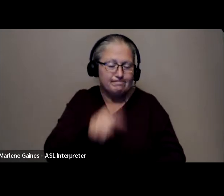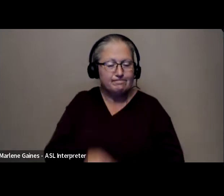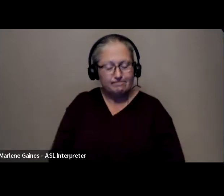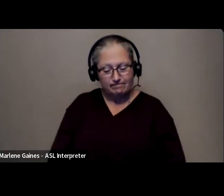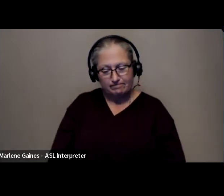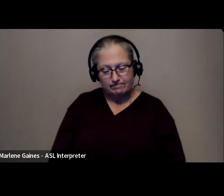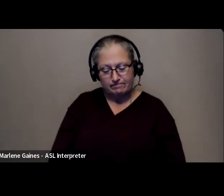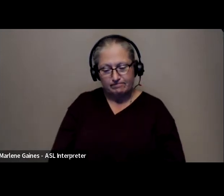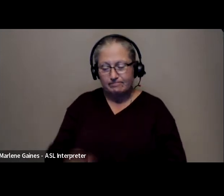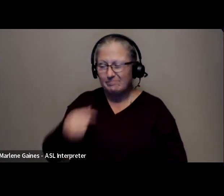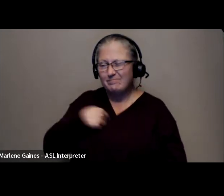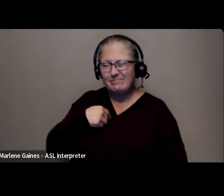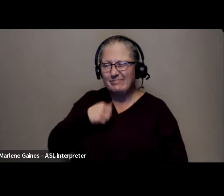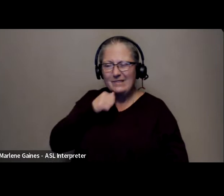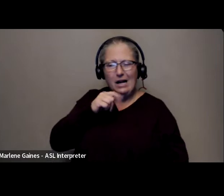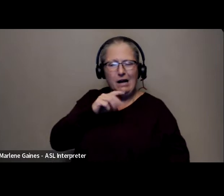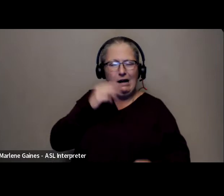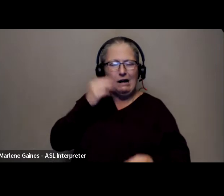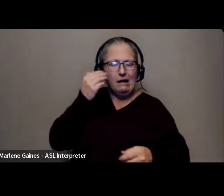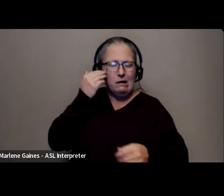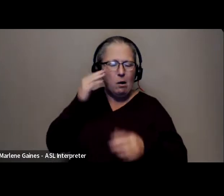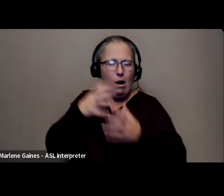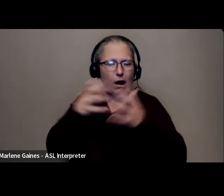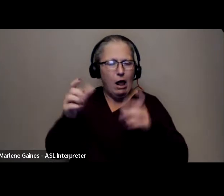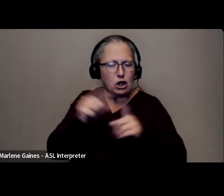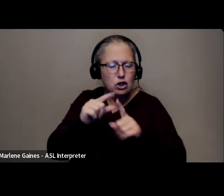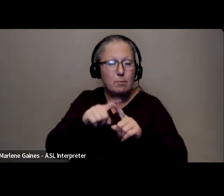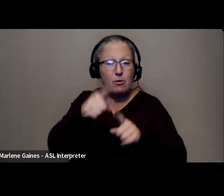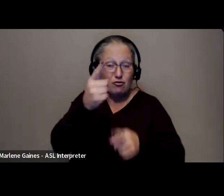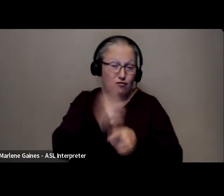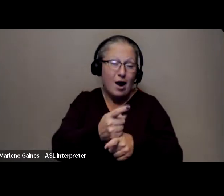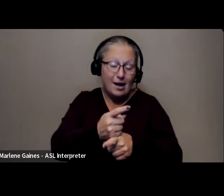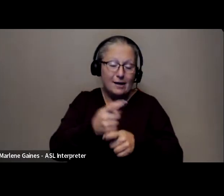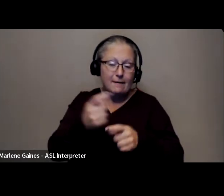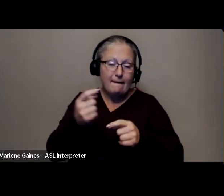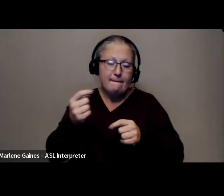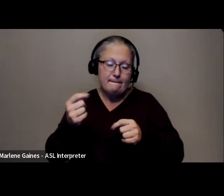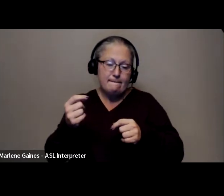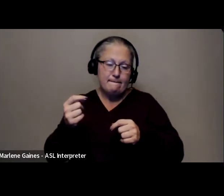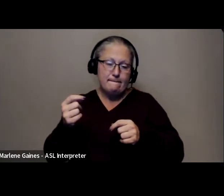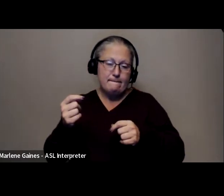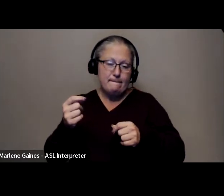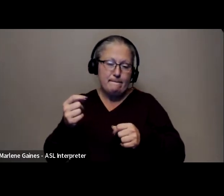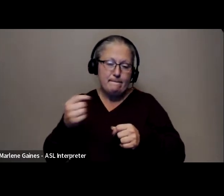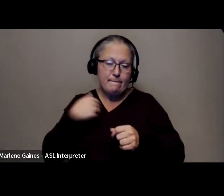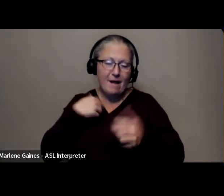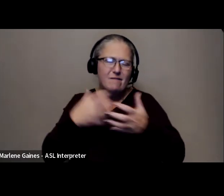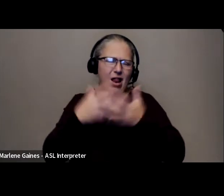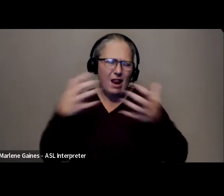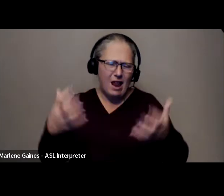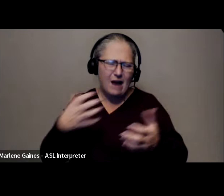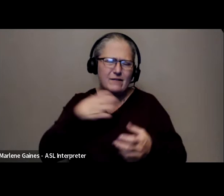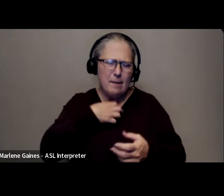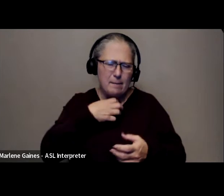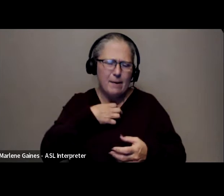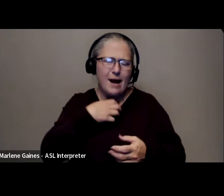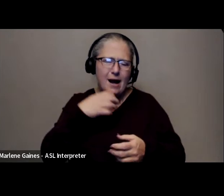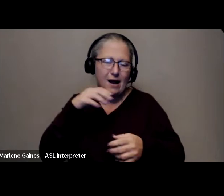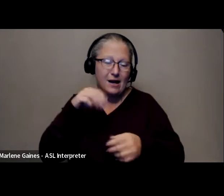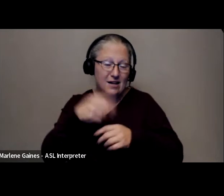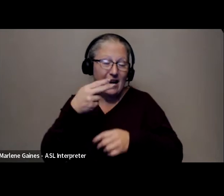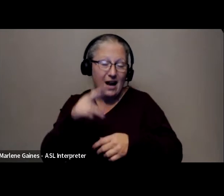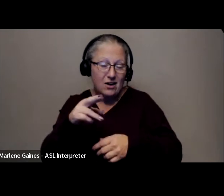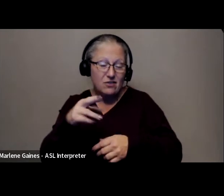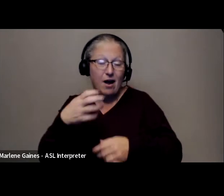I don't know there's so many terms, but that's absolutely right. You know, we get a lot of complaints in HR, you know, we